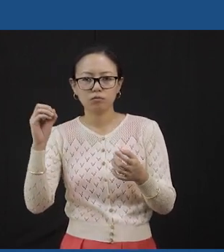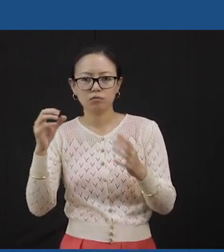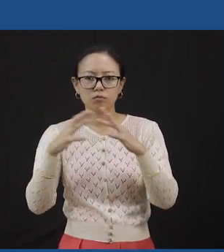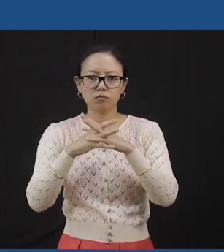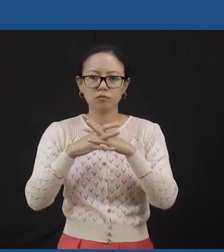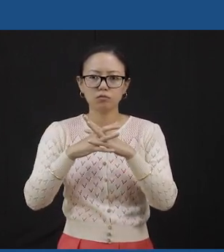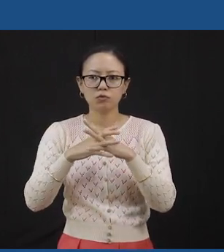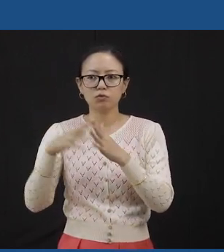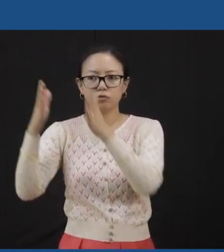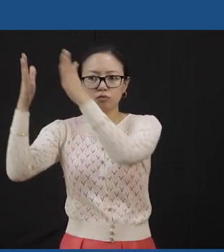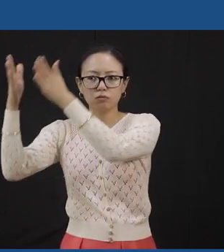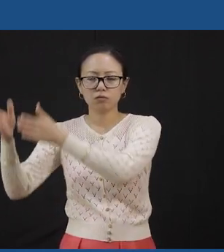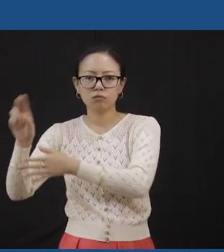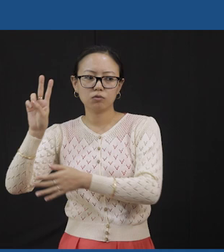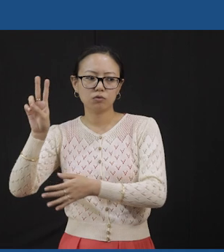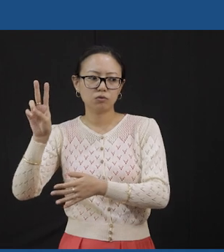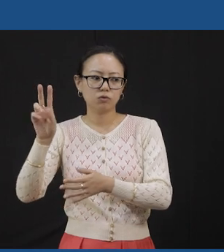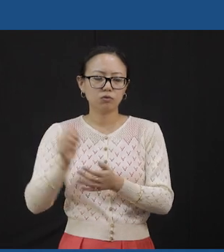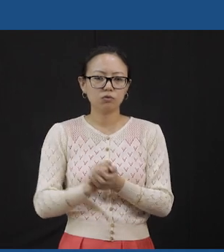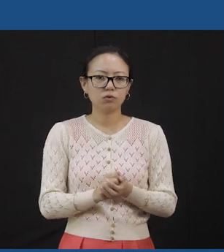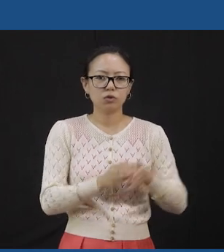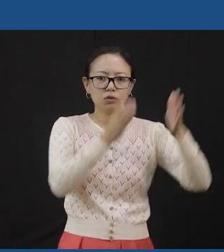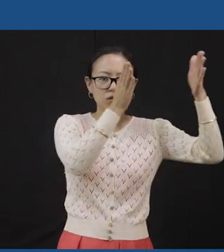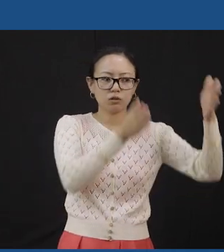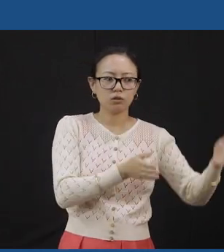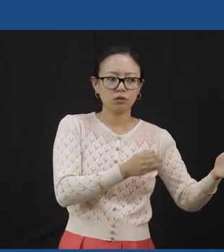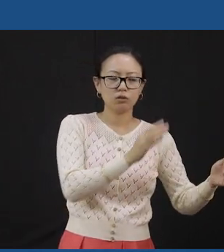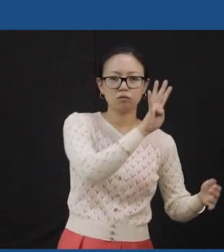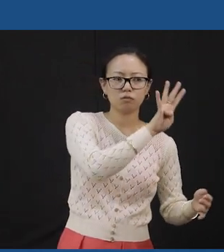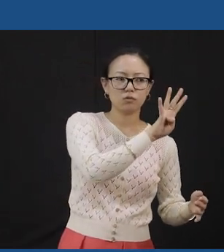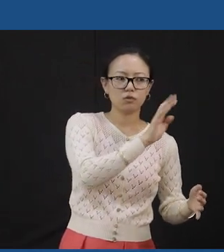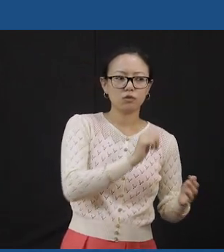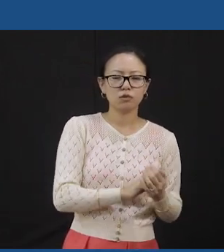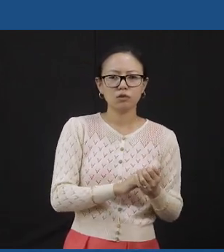Now you have the last abacus, 1, 2, and 3.